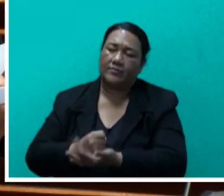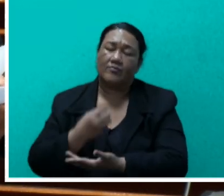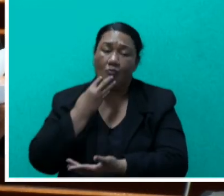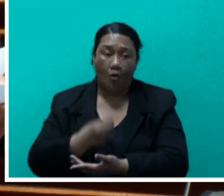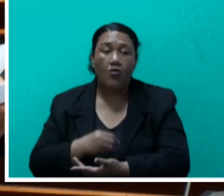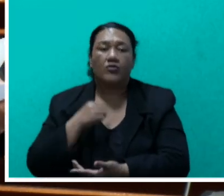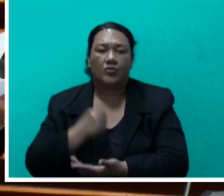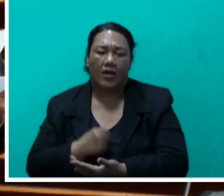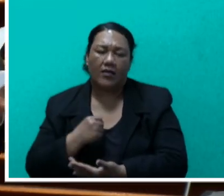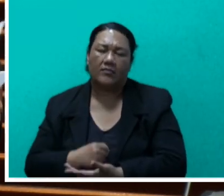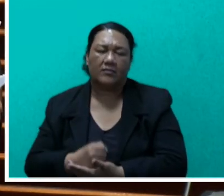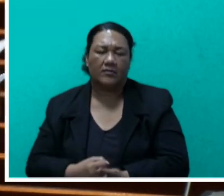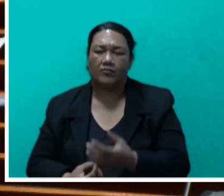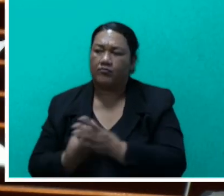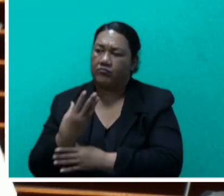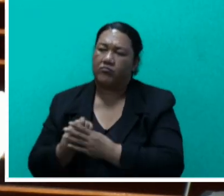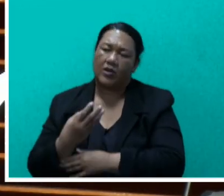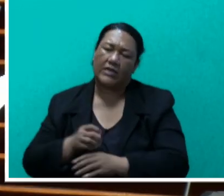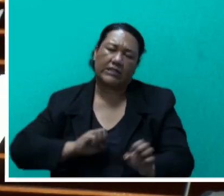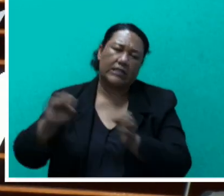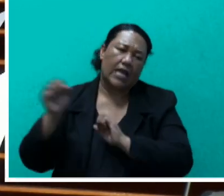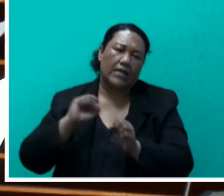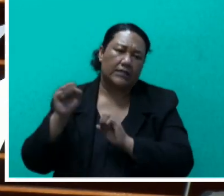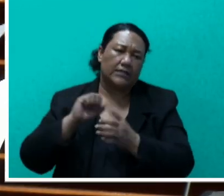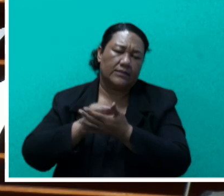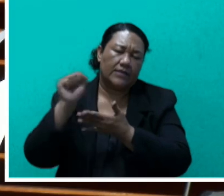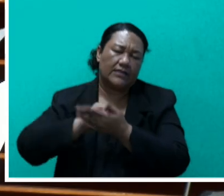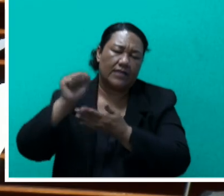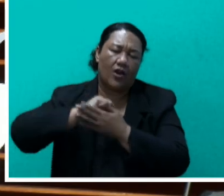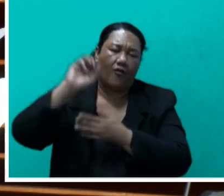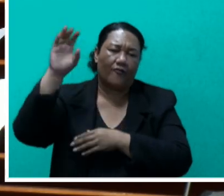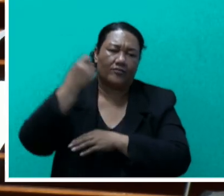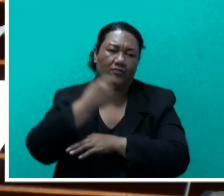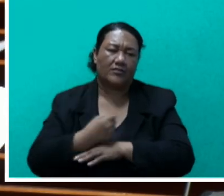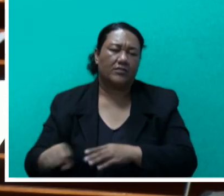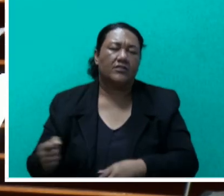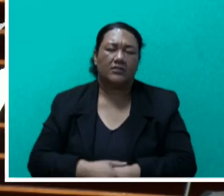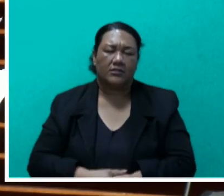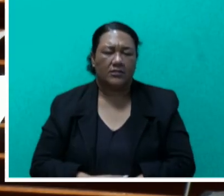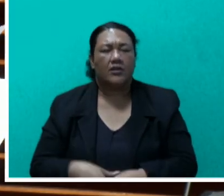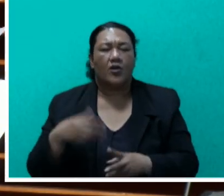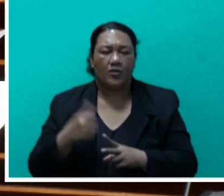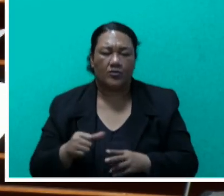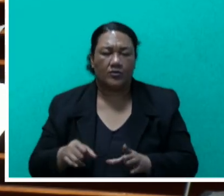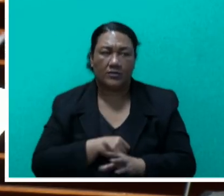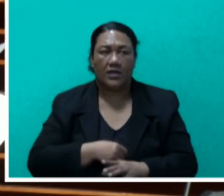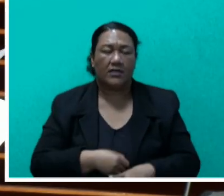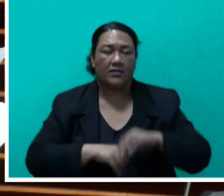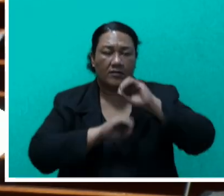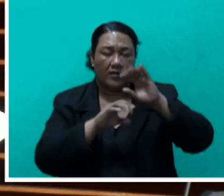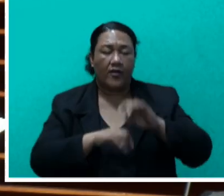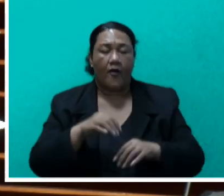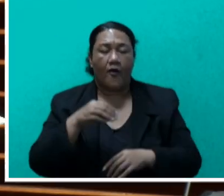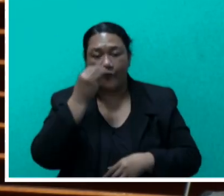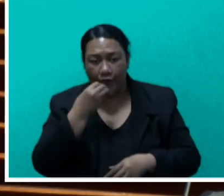As we continue to explore markets globally, the ROI program has focused internally by procuring food processing units